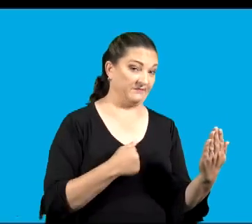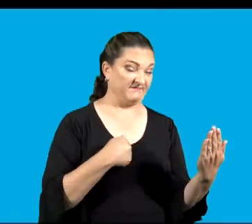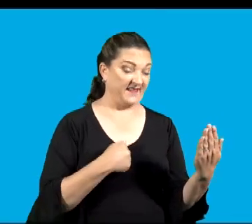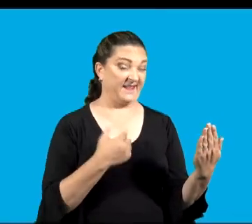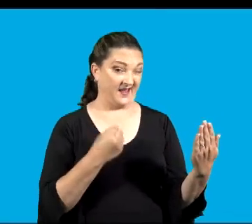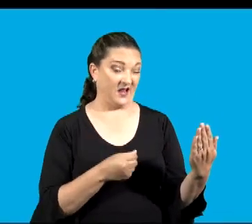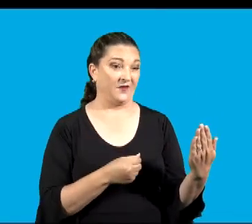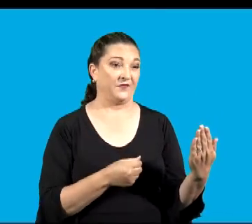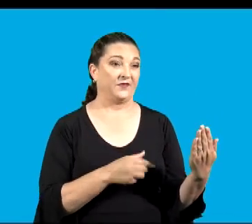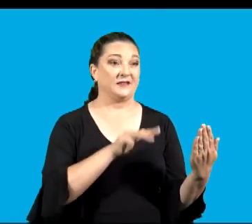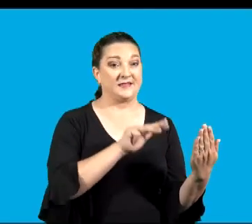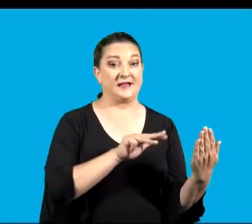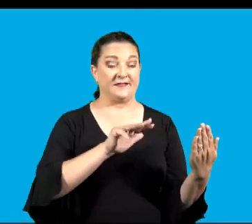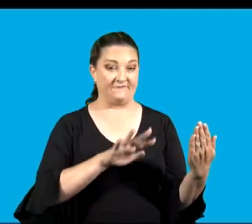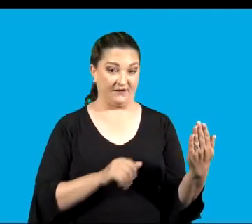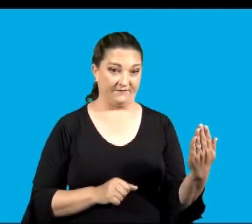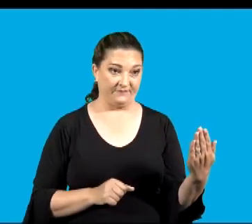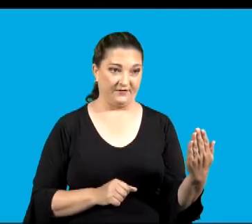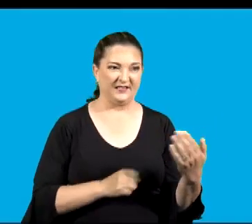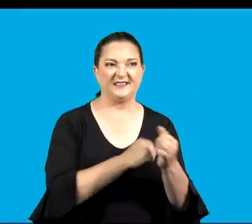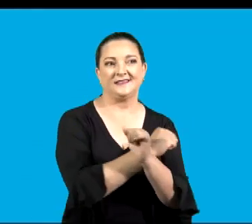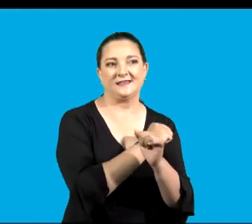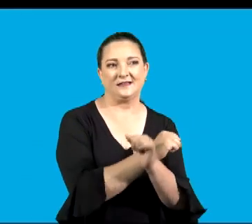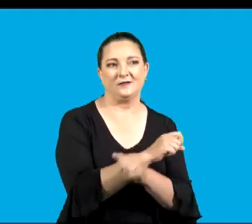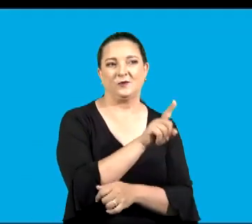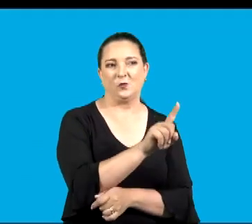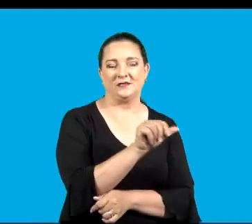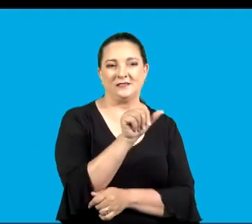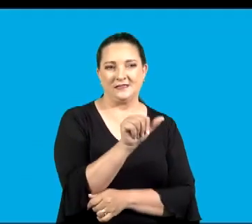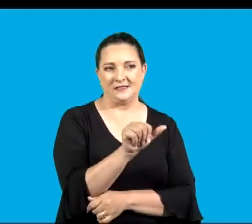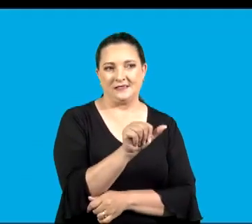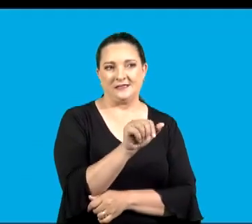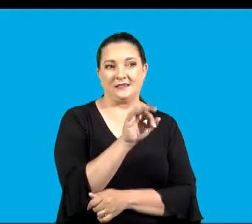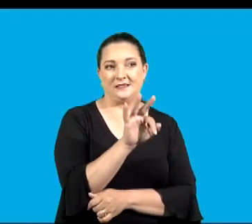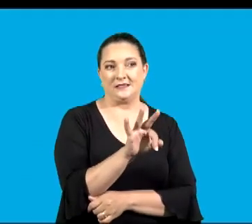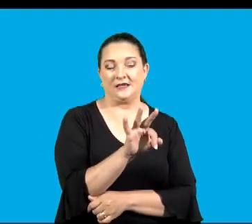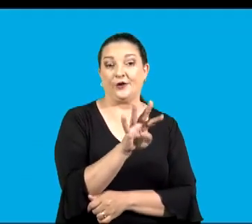have is 95. And I multiply that by